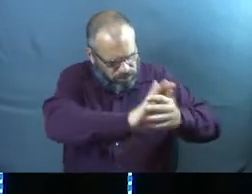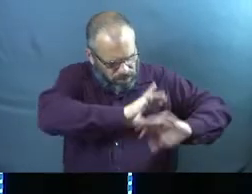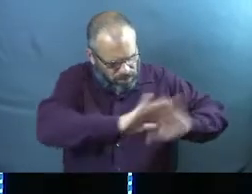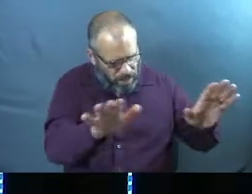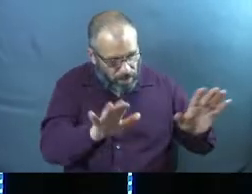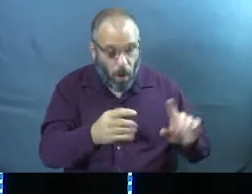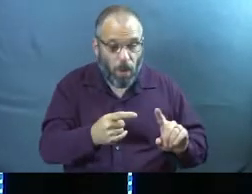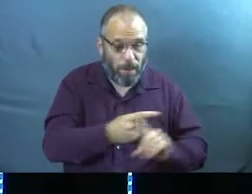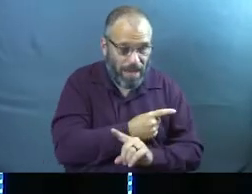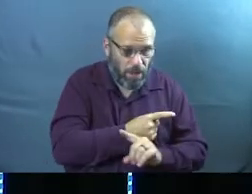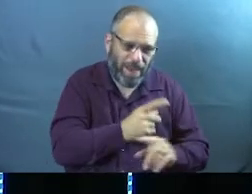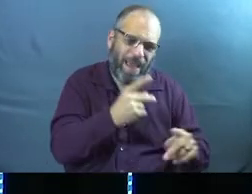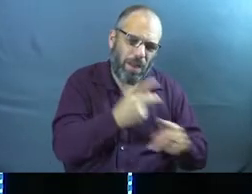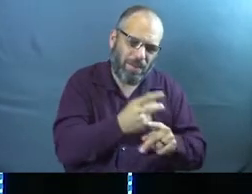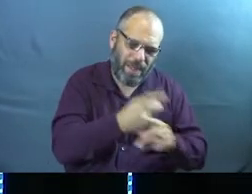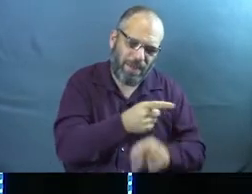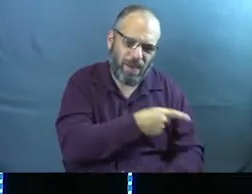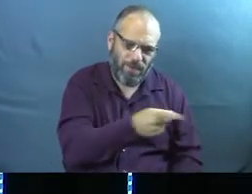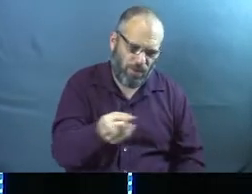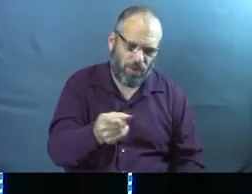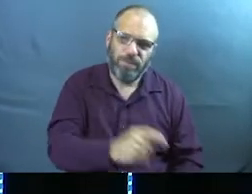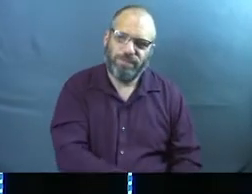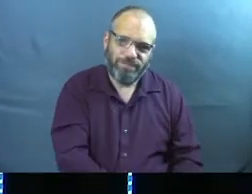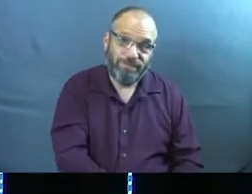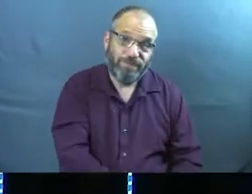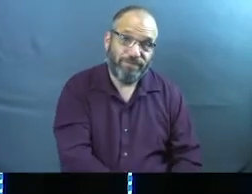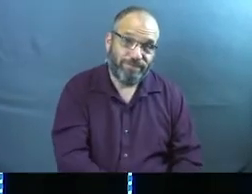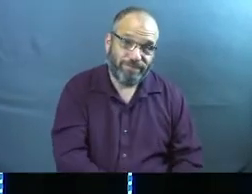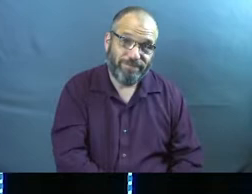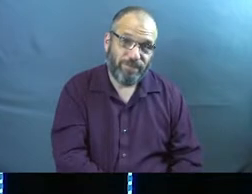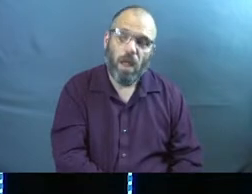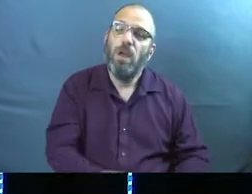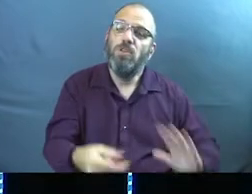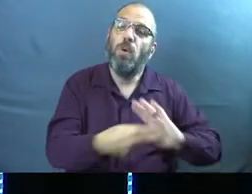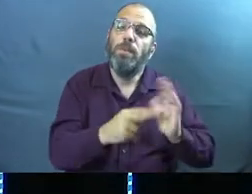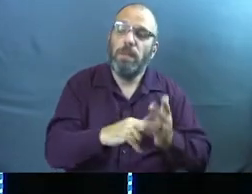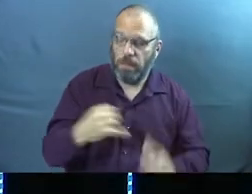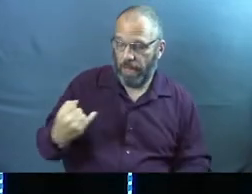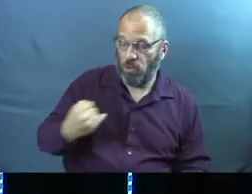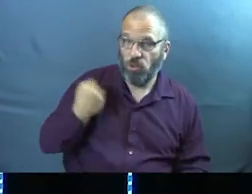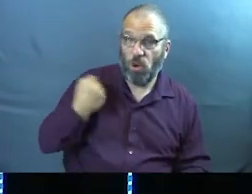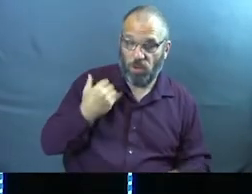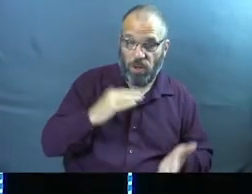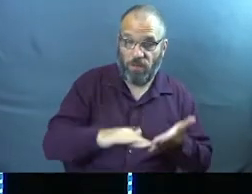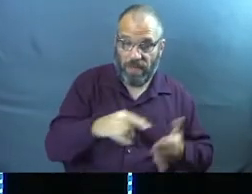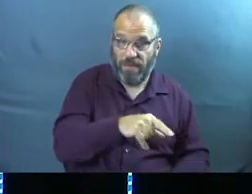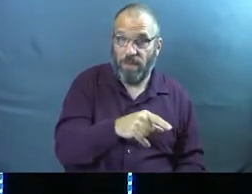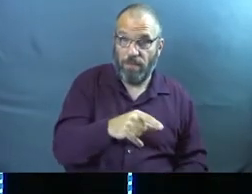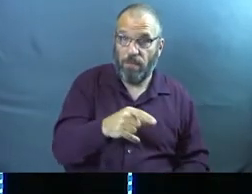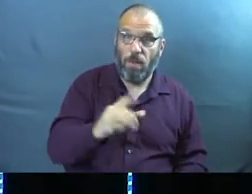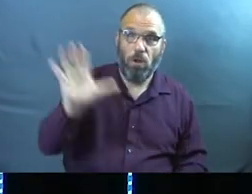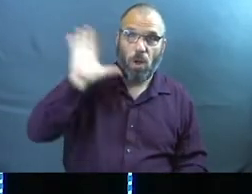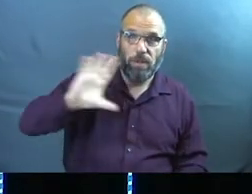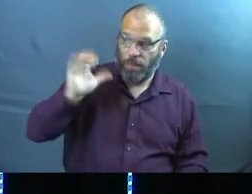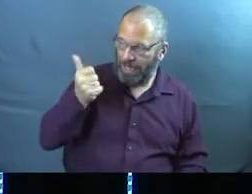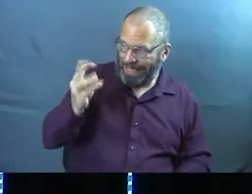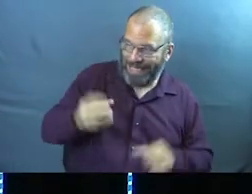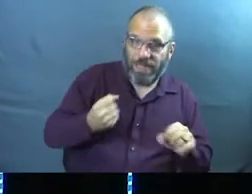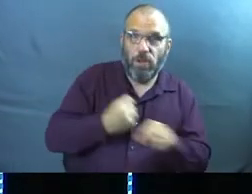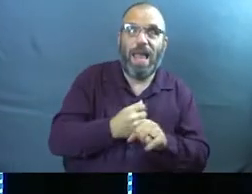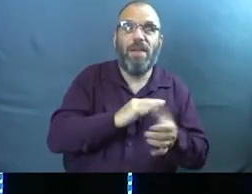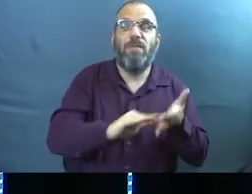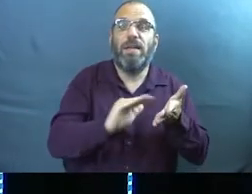And oh, by the way, I'm going to take care of you as well. In short, Joseph forgave them before. He forgives them